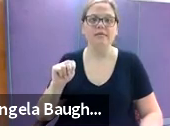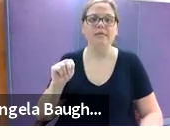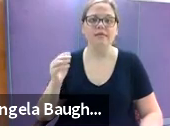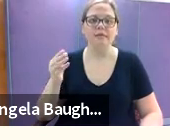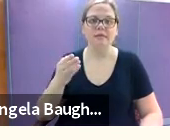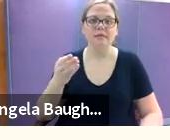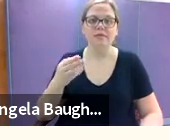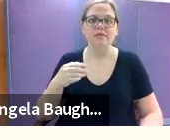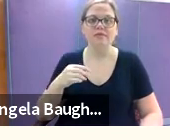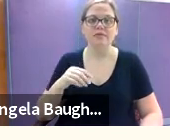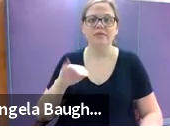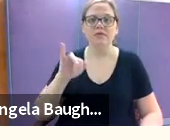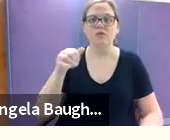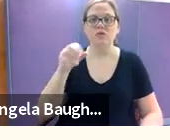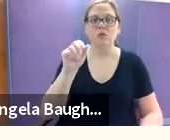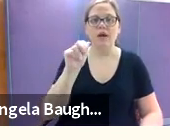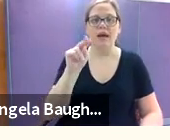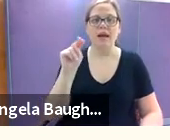Joanne Aceto.